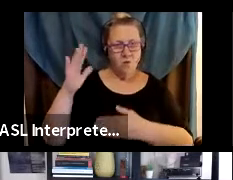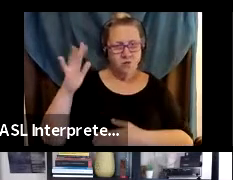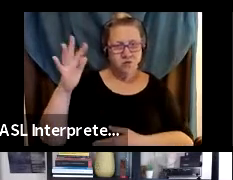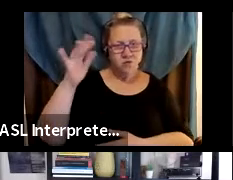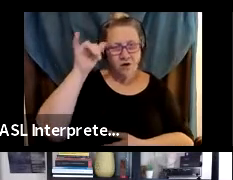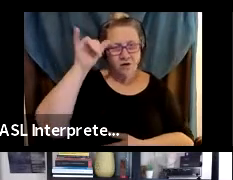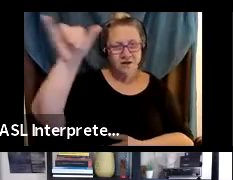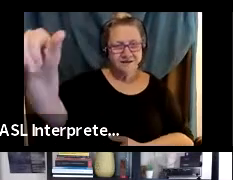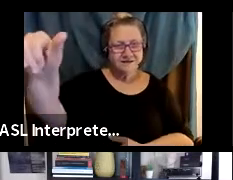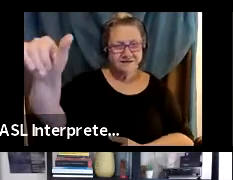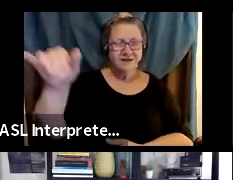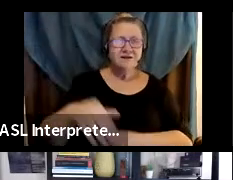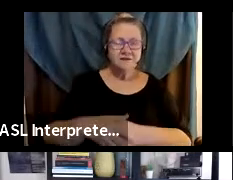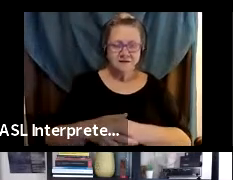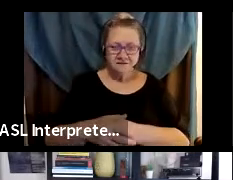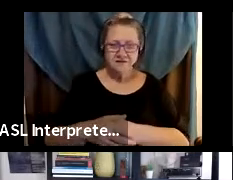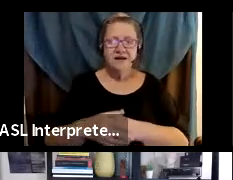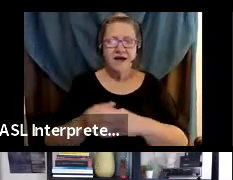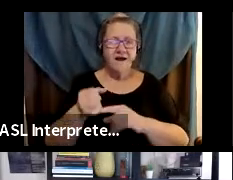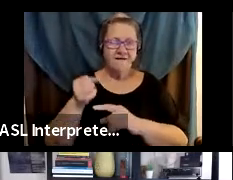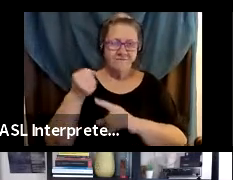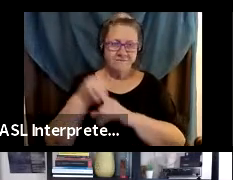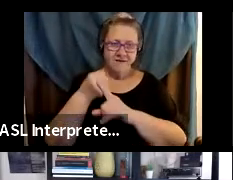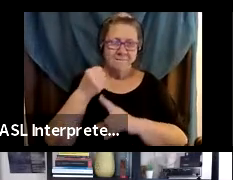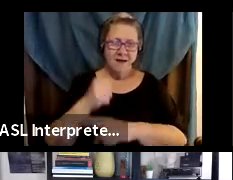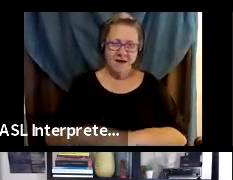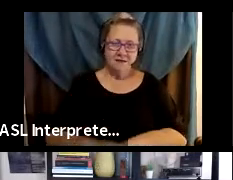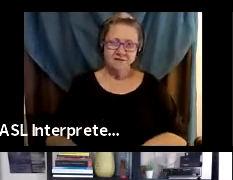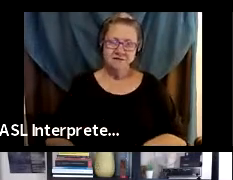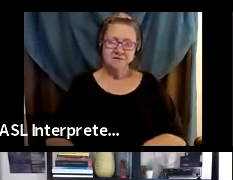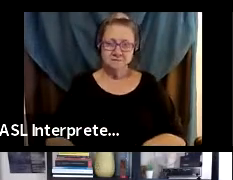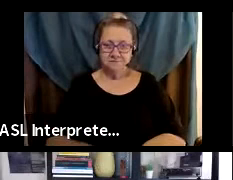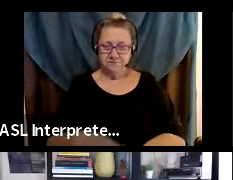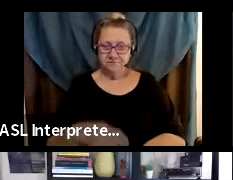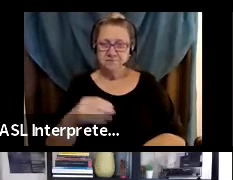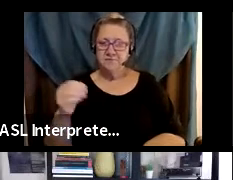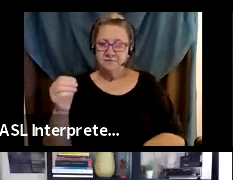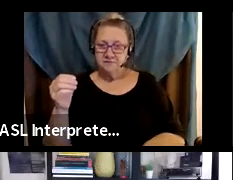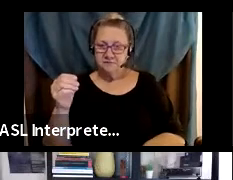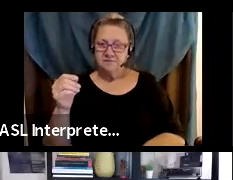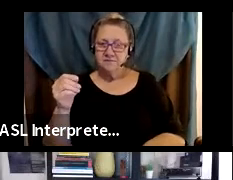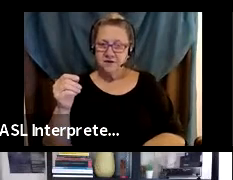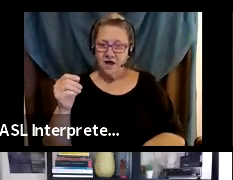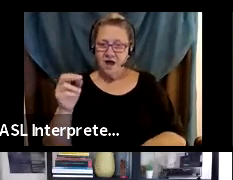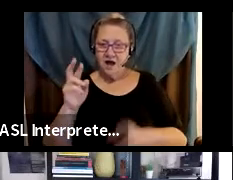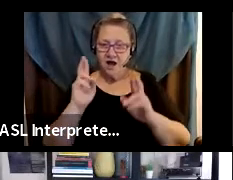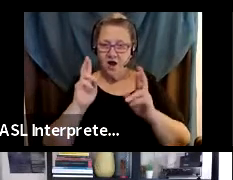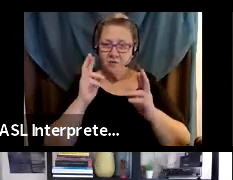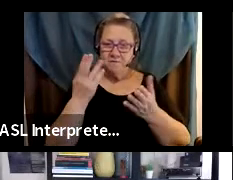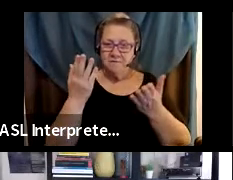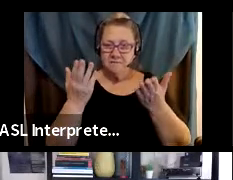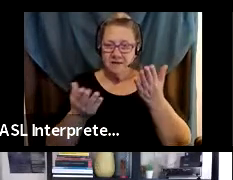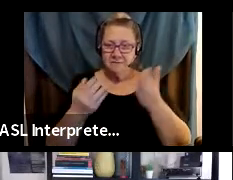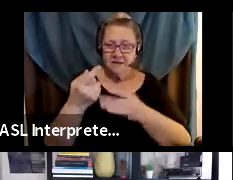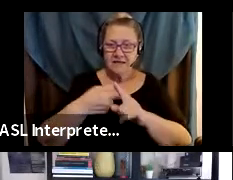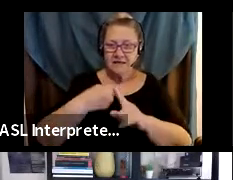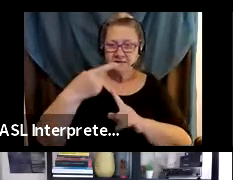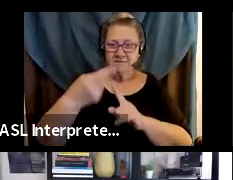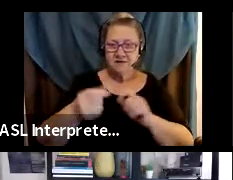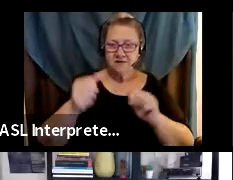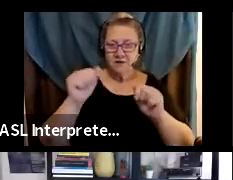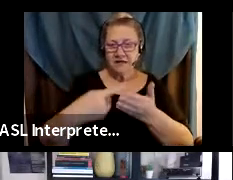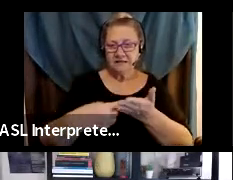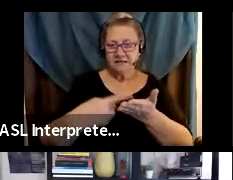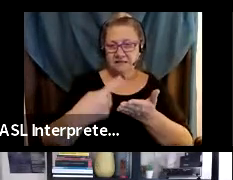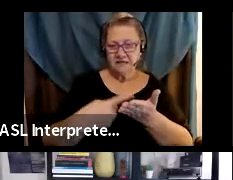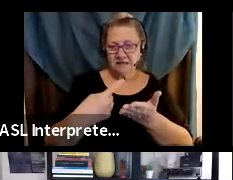know there are a lot of parents that have any kind of immunization hesitancy. So I'm hoping maybe next month we can talk about